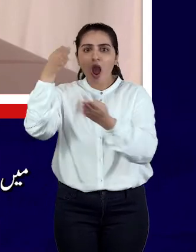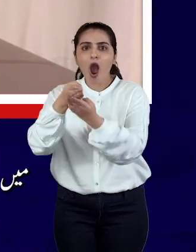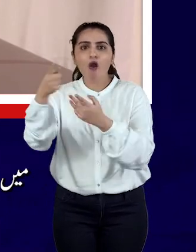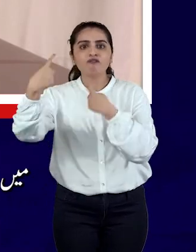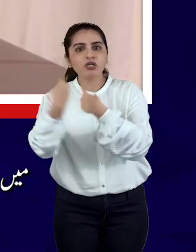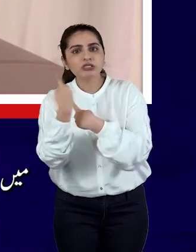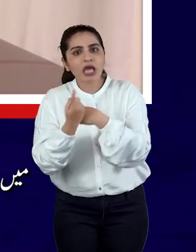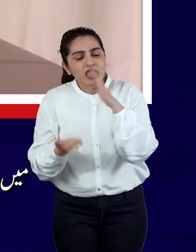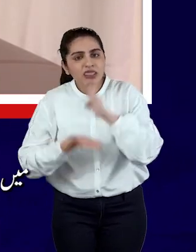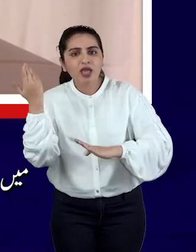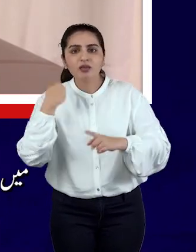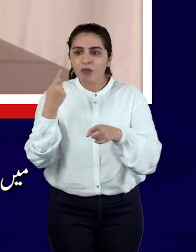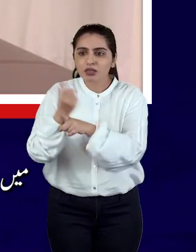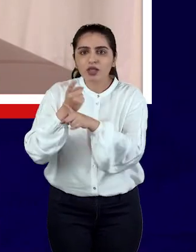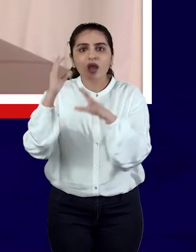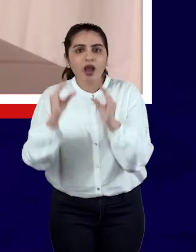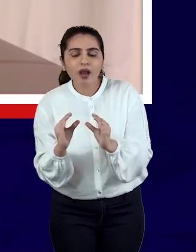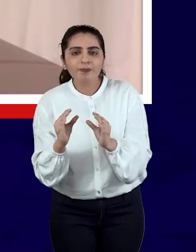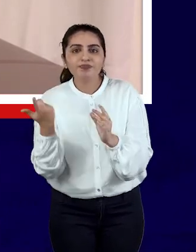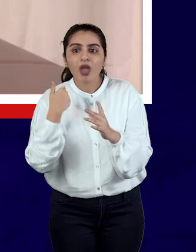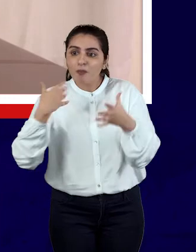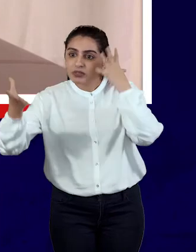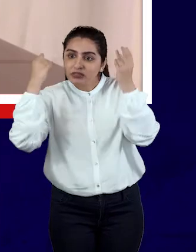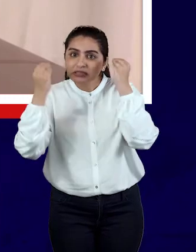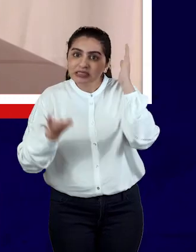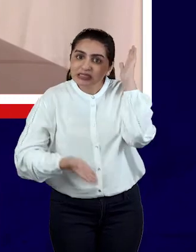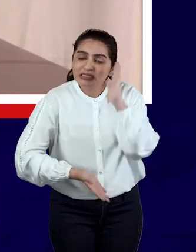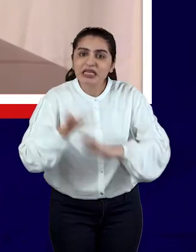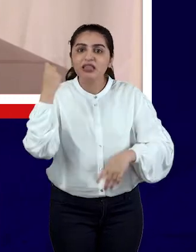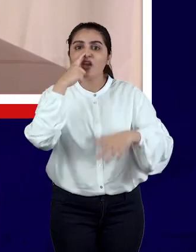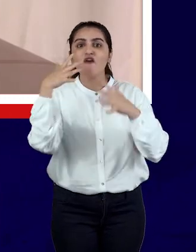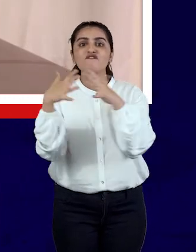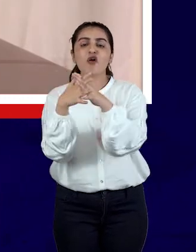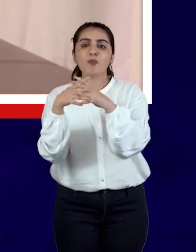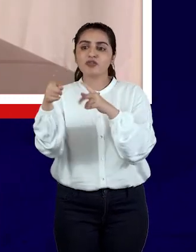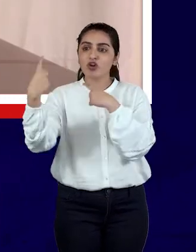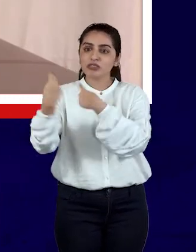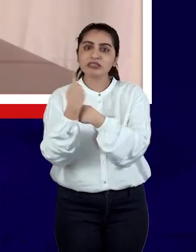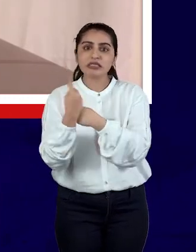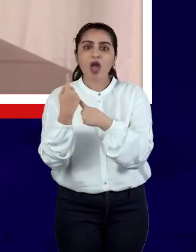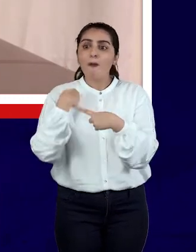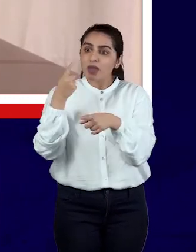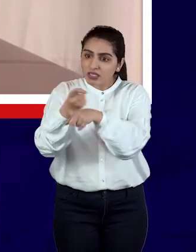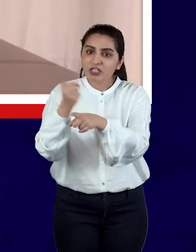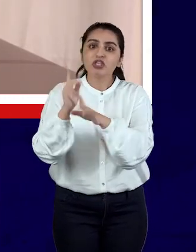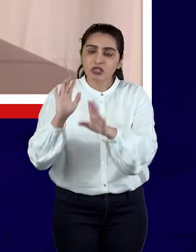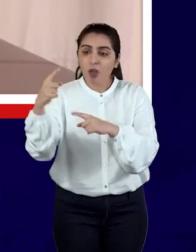stayed there, I feel, as a student. I learned more from those women than I could possibly teach